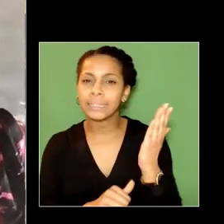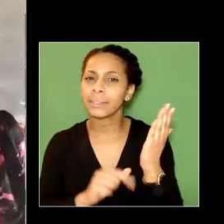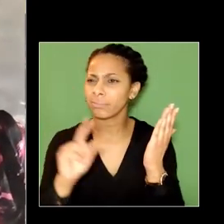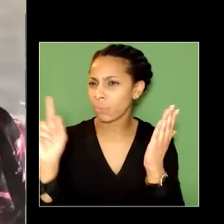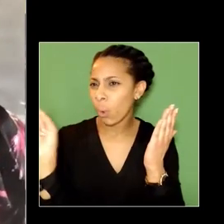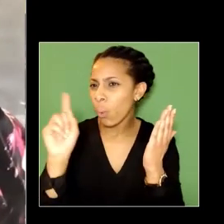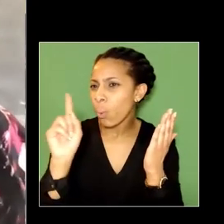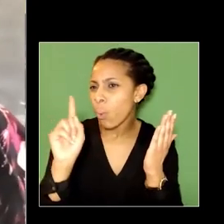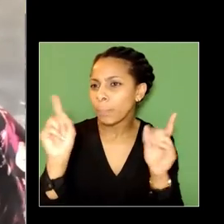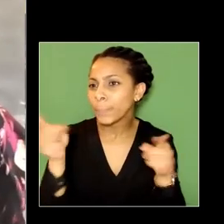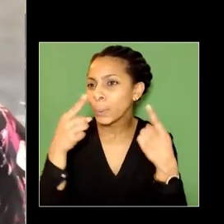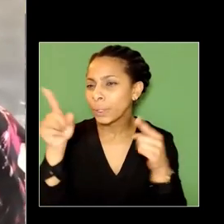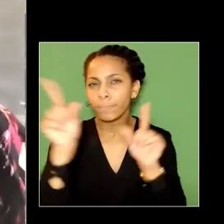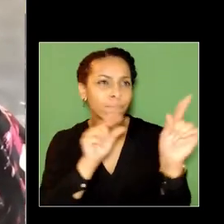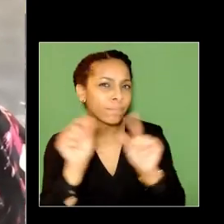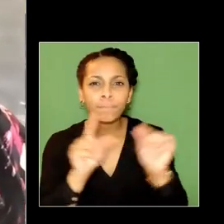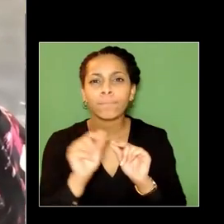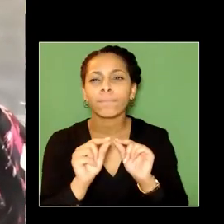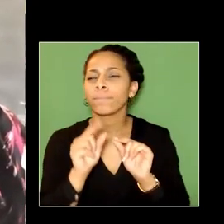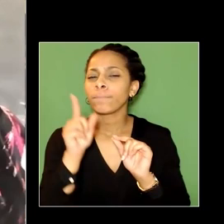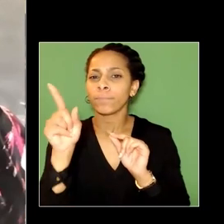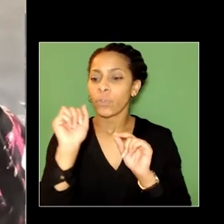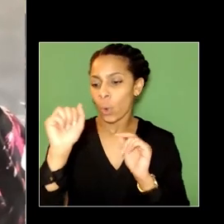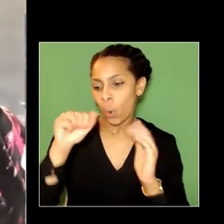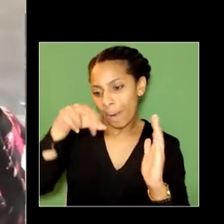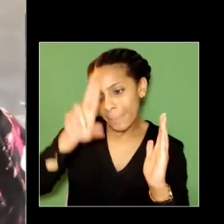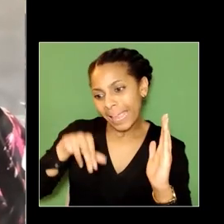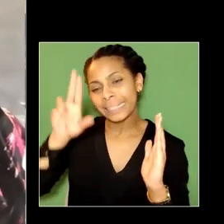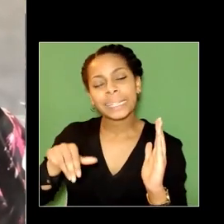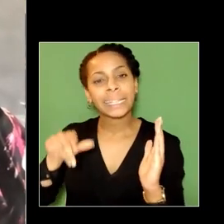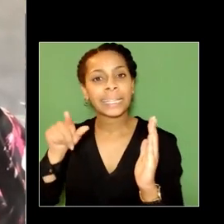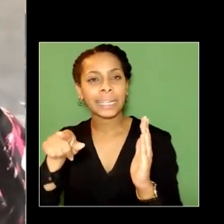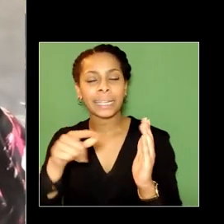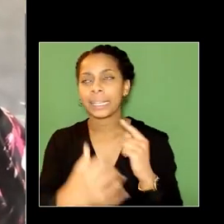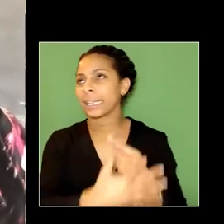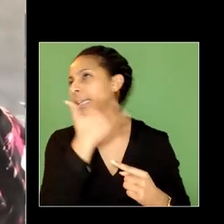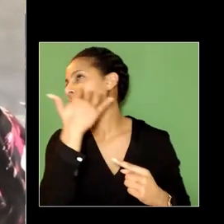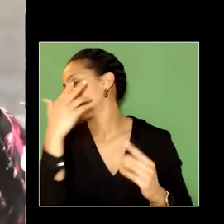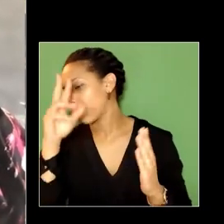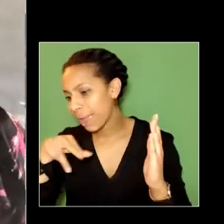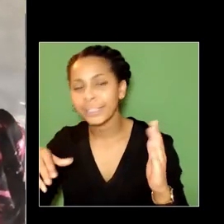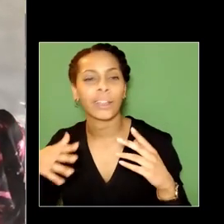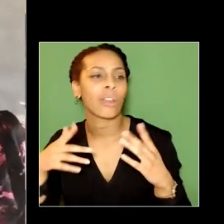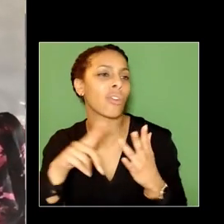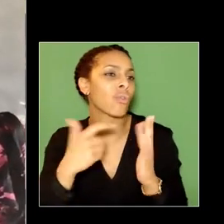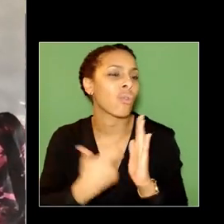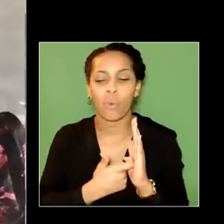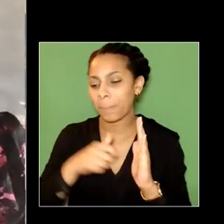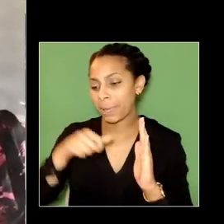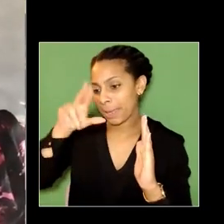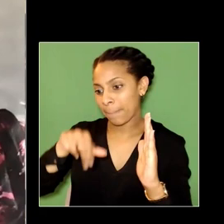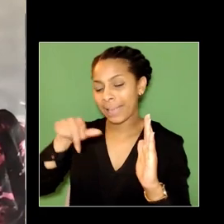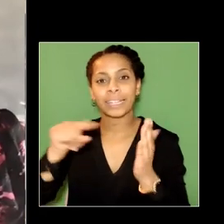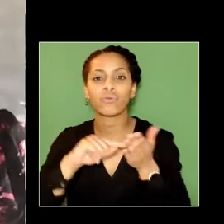you're painting, or songs that reflect the mood of some of your pieces, or maybe they're your brothers. Some of them are your brothers'